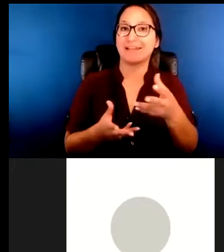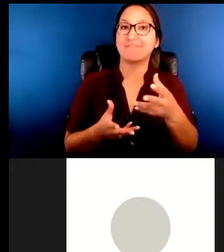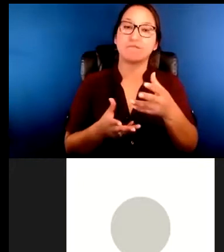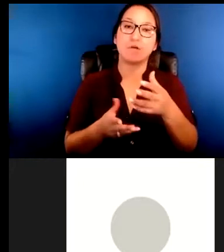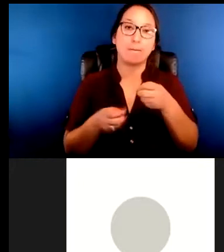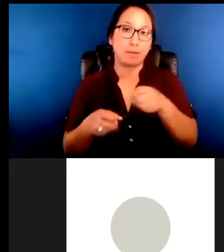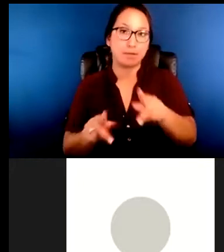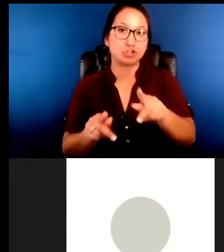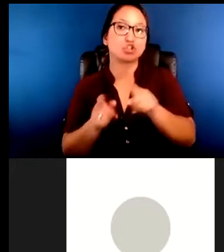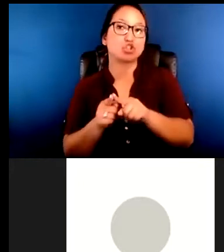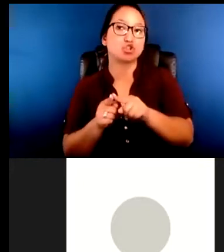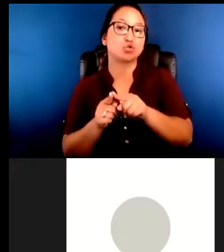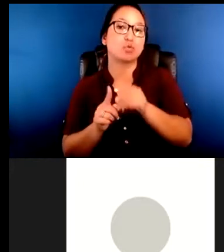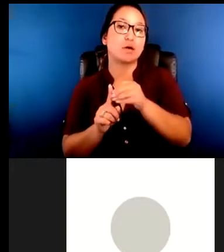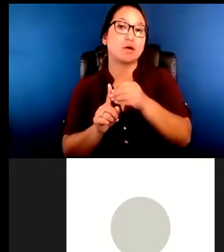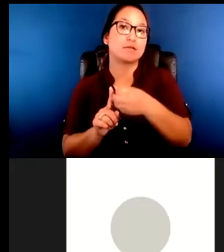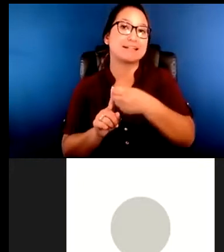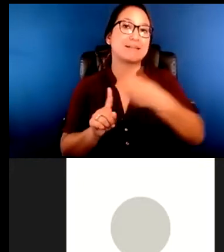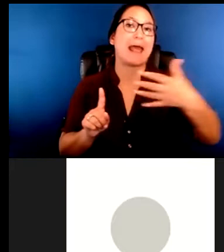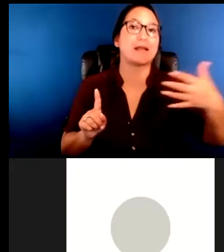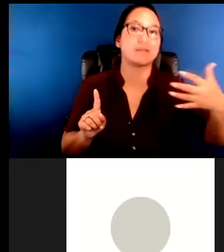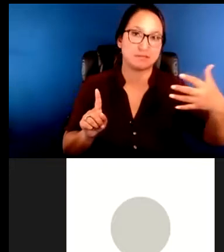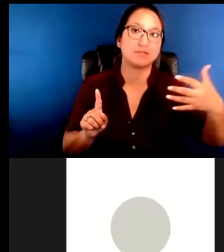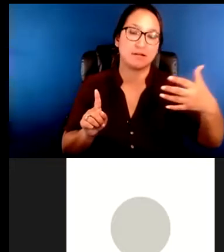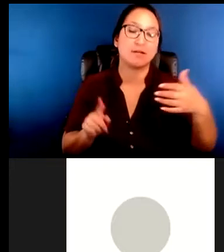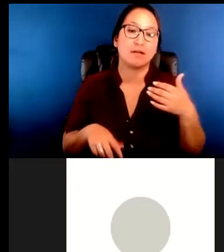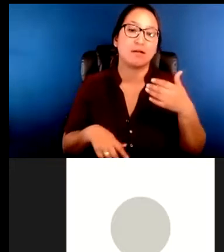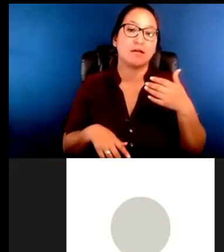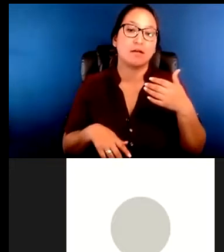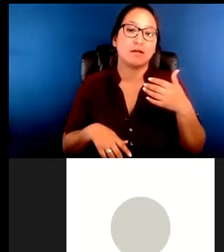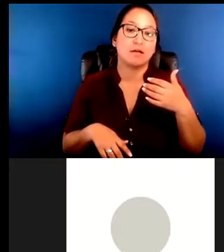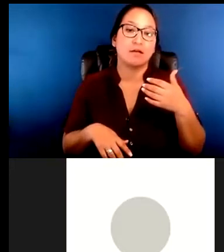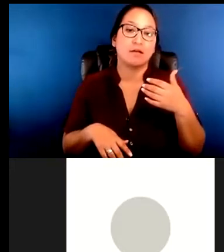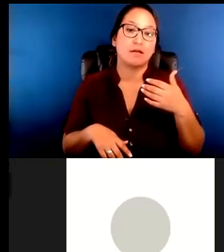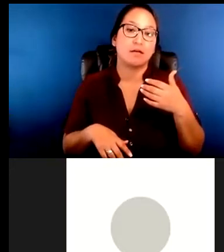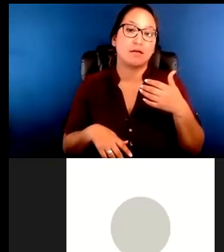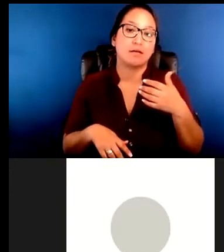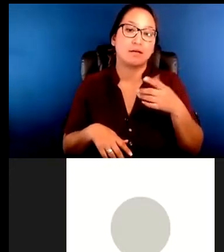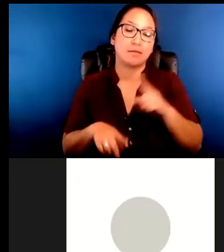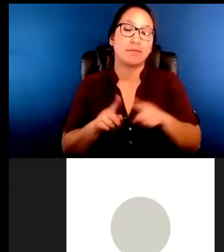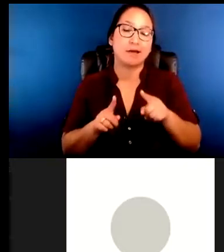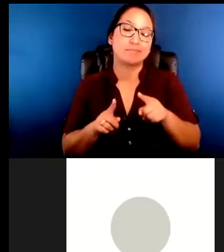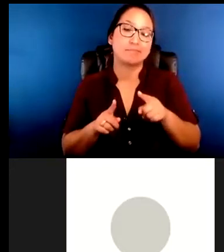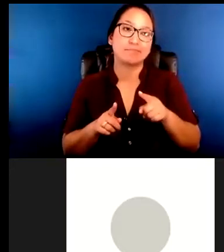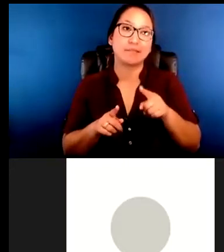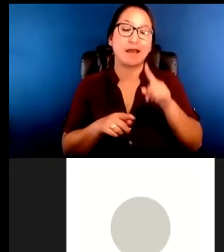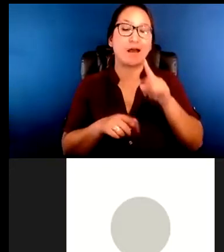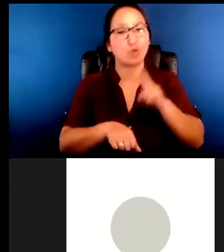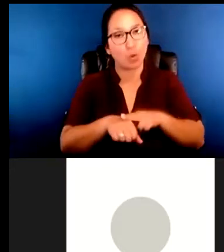And it may be that we're not able to do that for reasons above the campus level. I wouldn't understand. Again, we're just